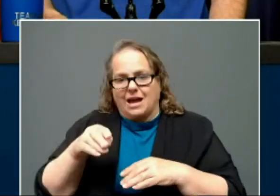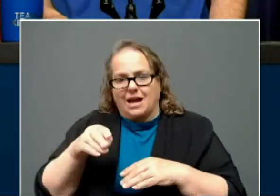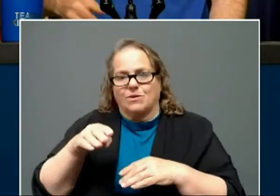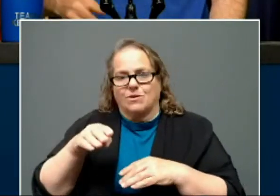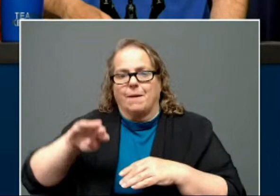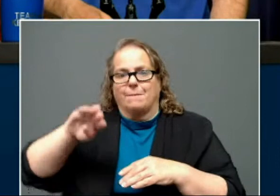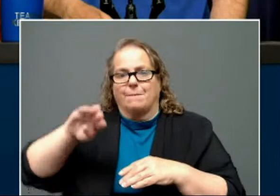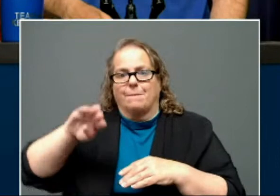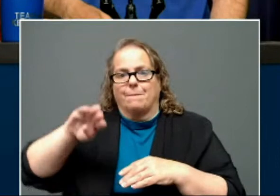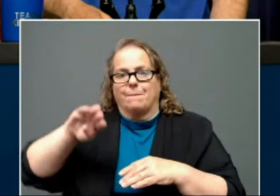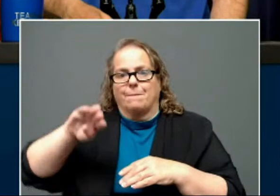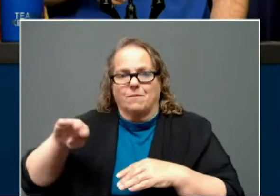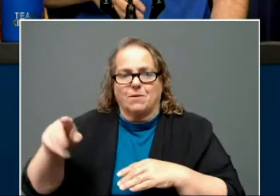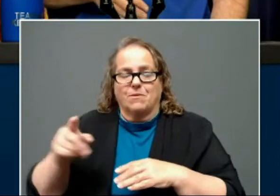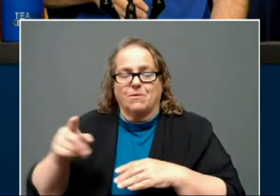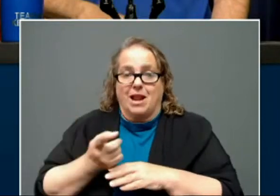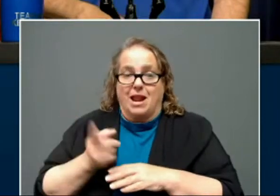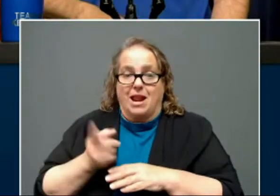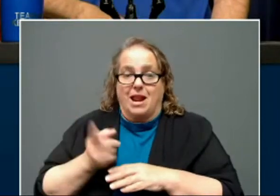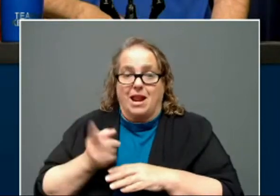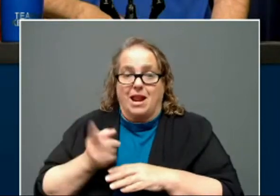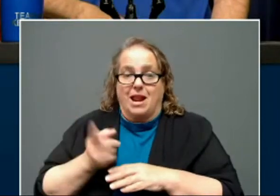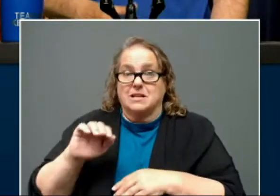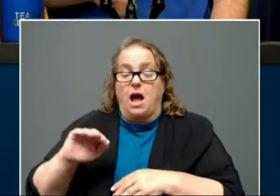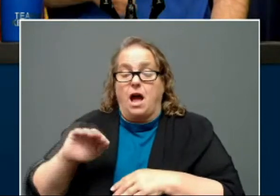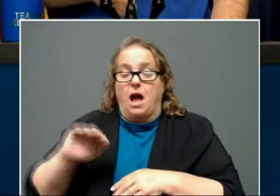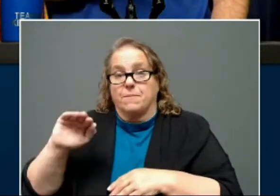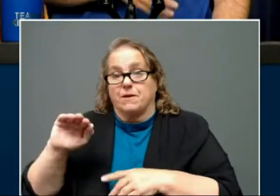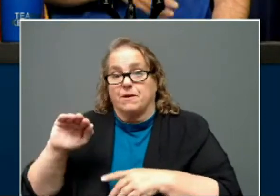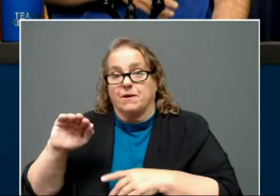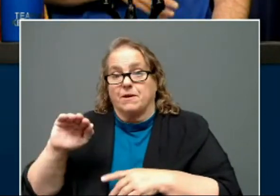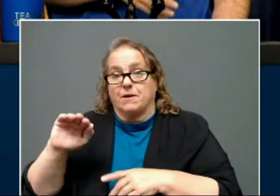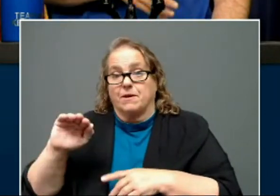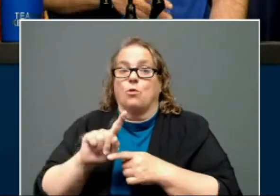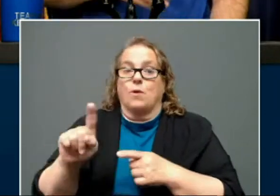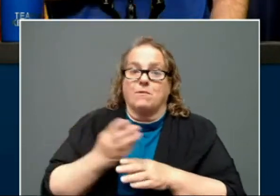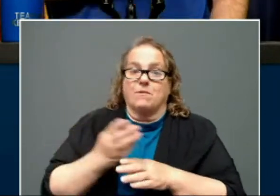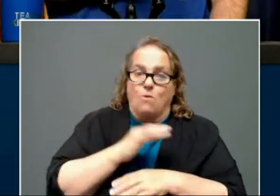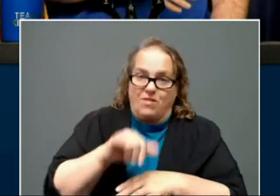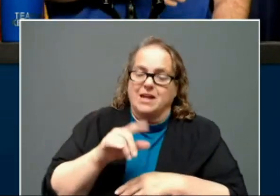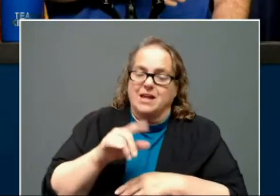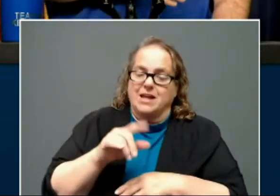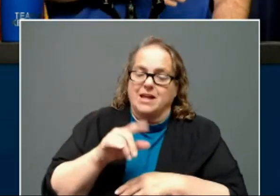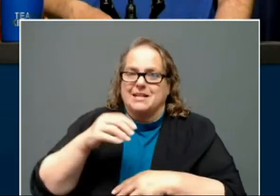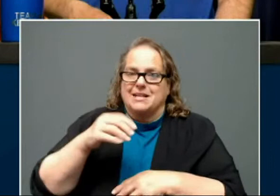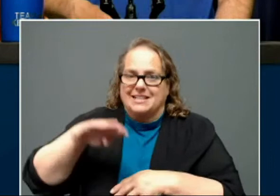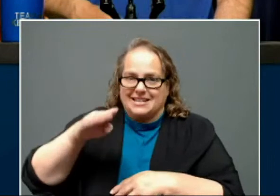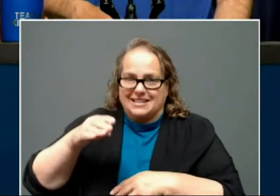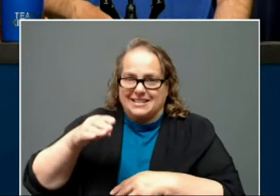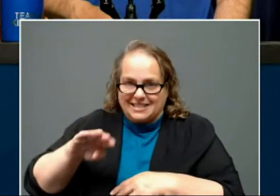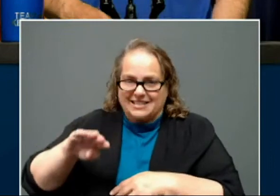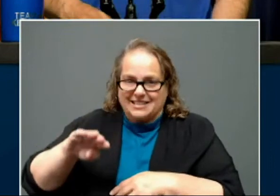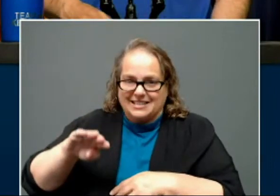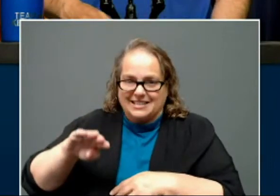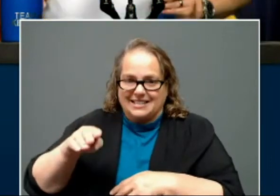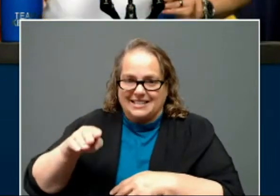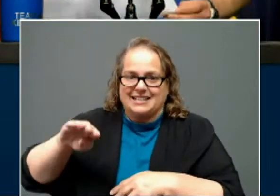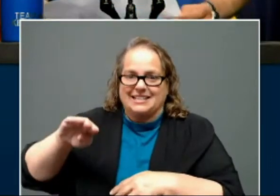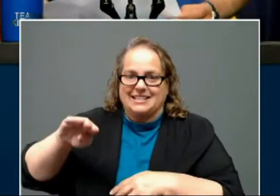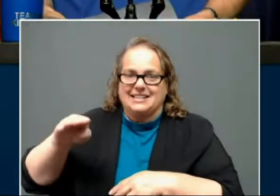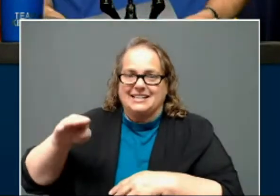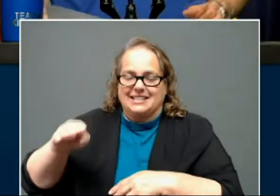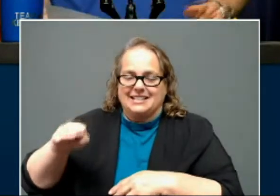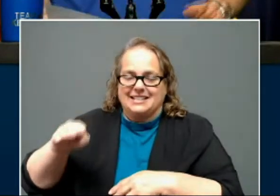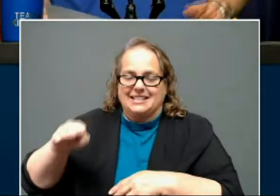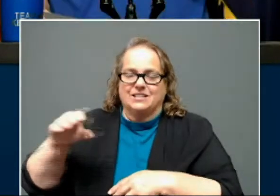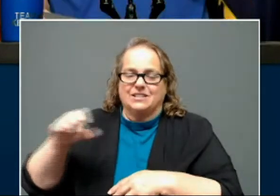week was up on the week before, but down on the week before that, up on the week before that, down on the week before that. So again,